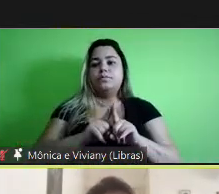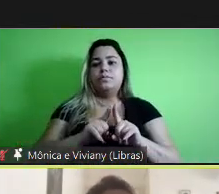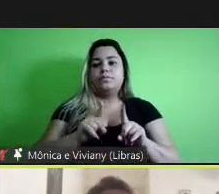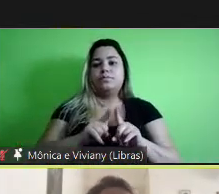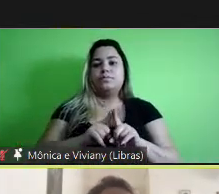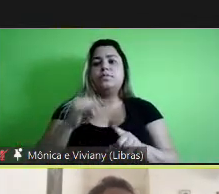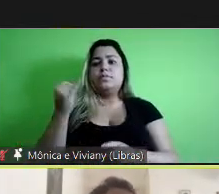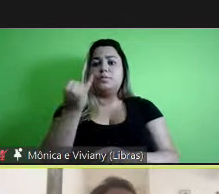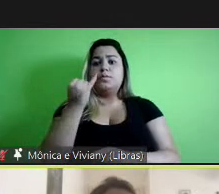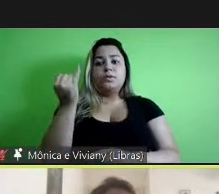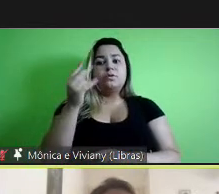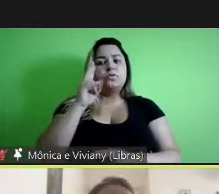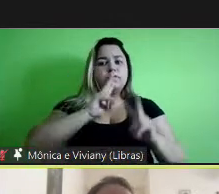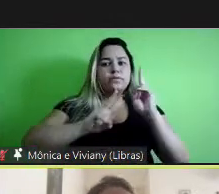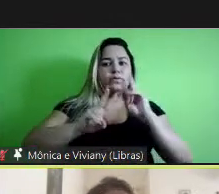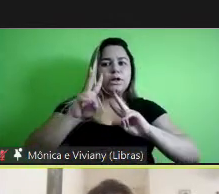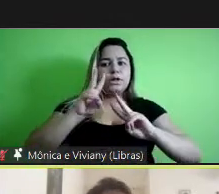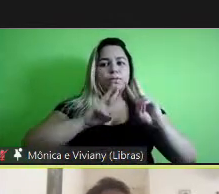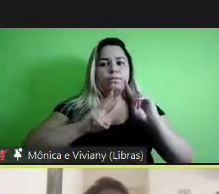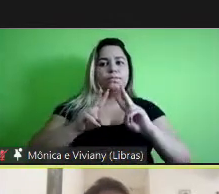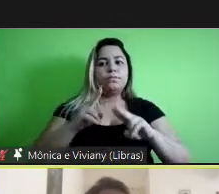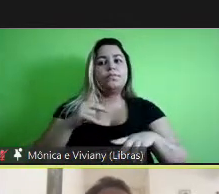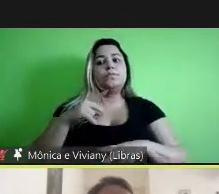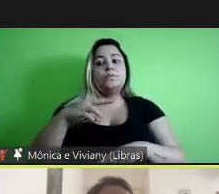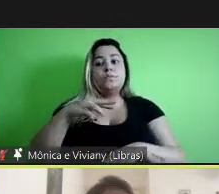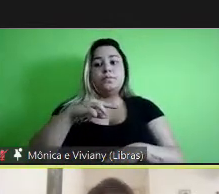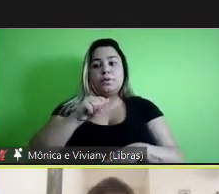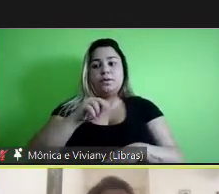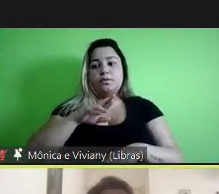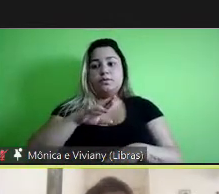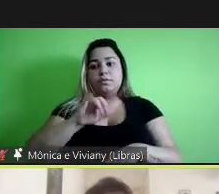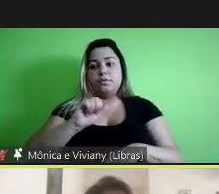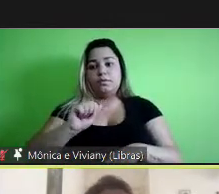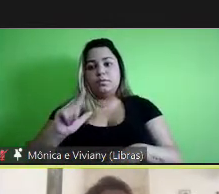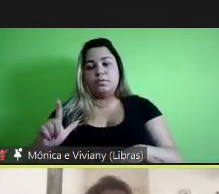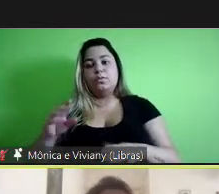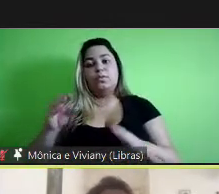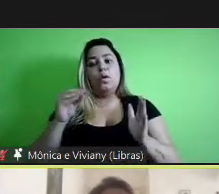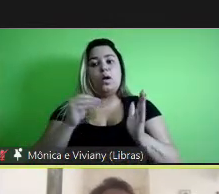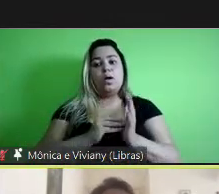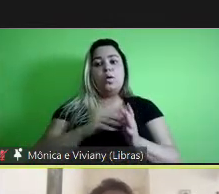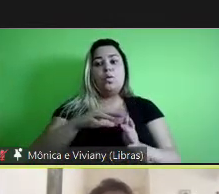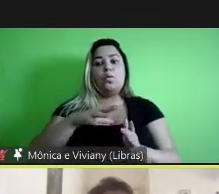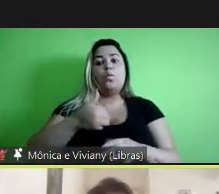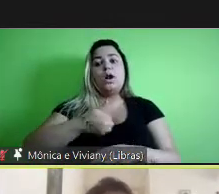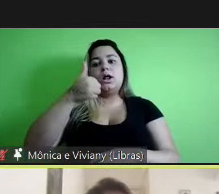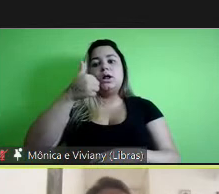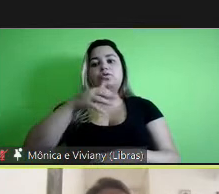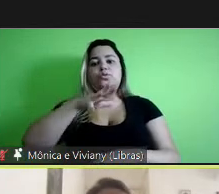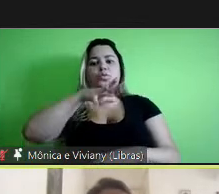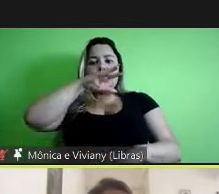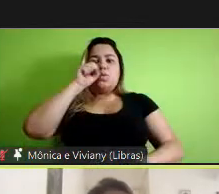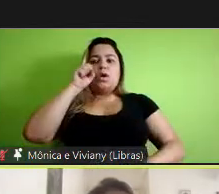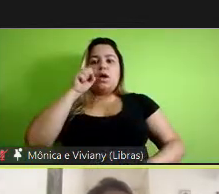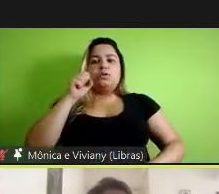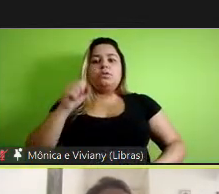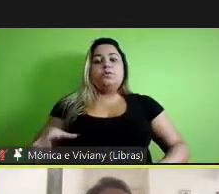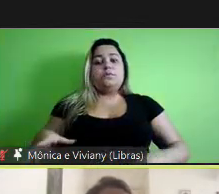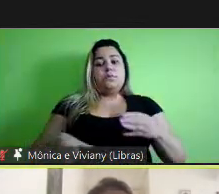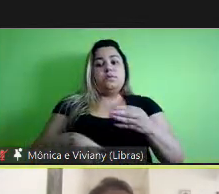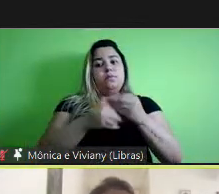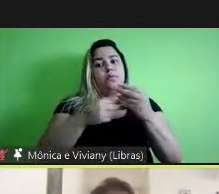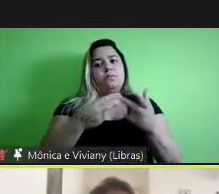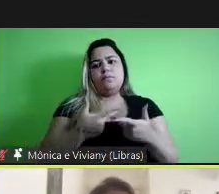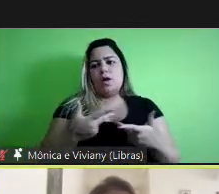não a é porque stroke, we have to teve um measure local the blood pressure, particularmente but então marcador de we qualidade do ar. might also Então have to look conseguir at the implementar particulate em várias